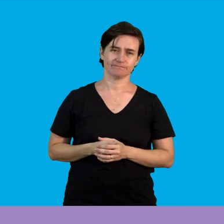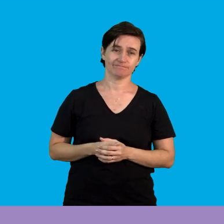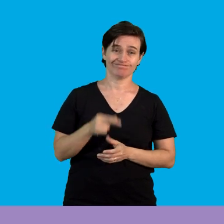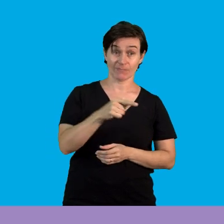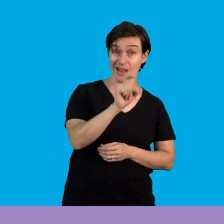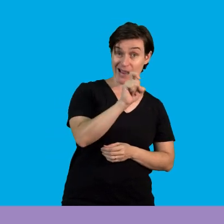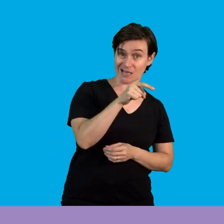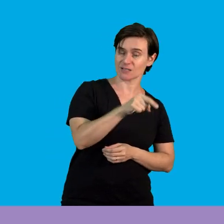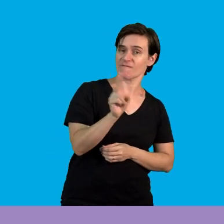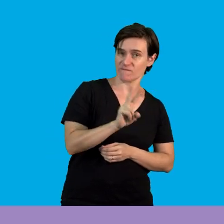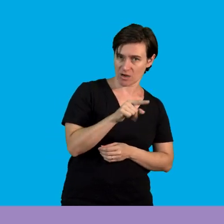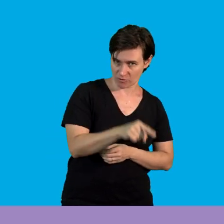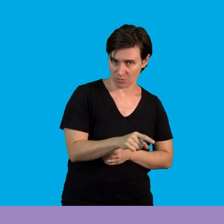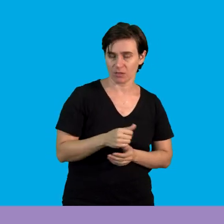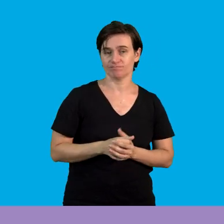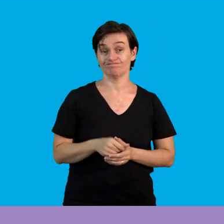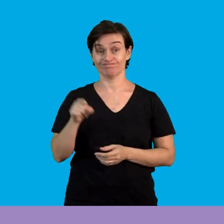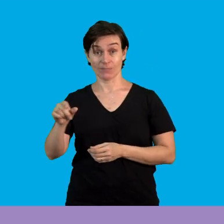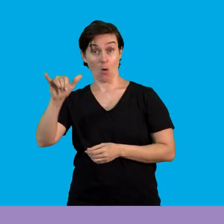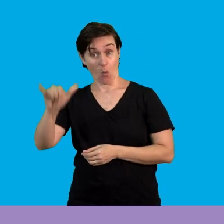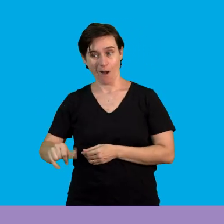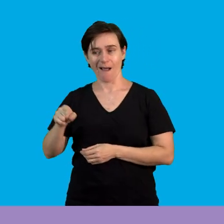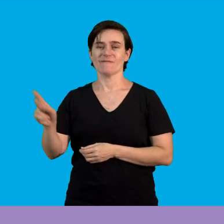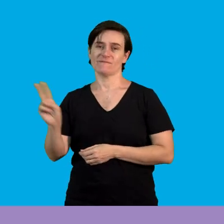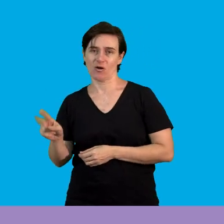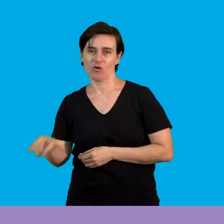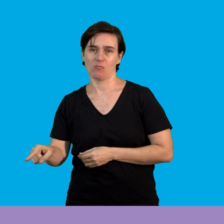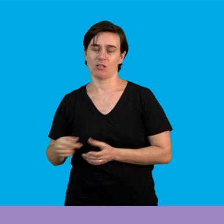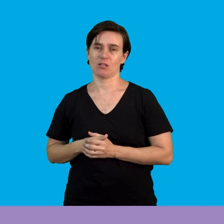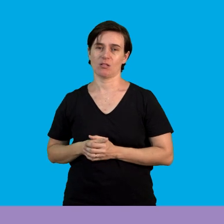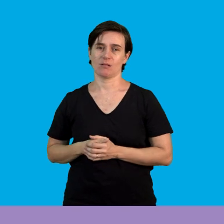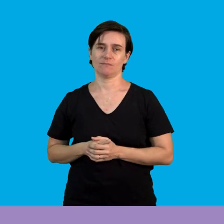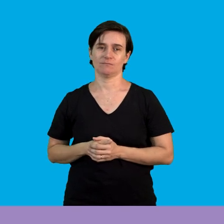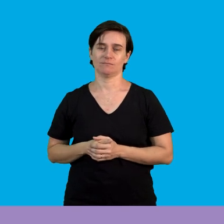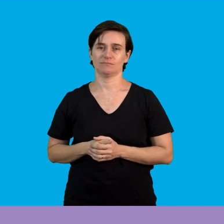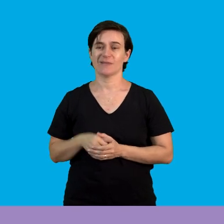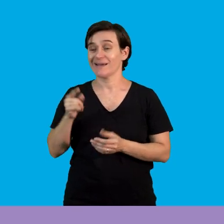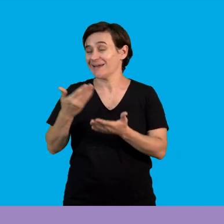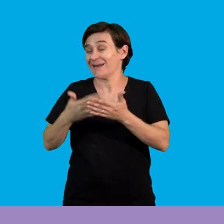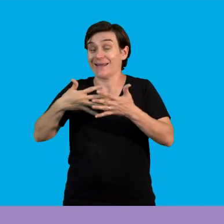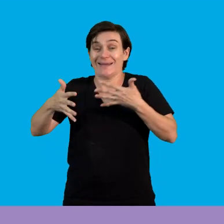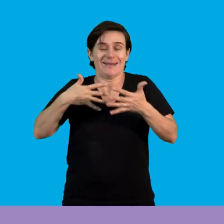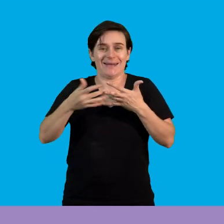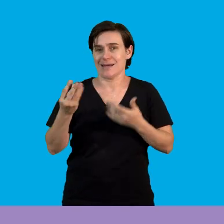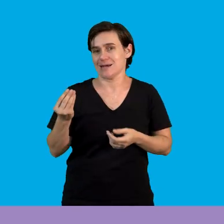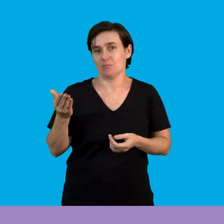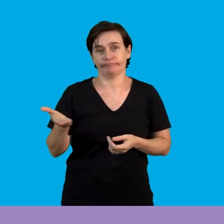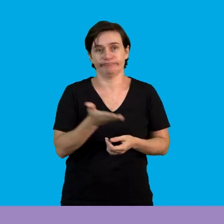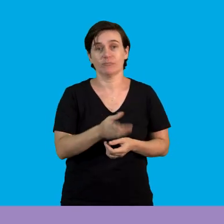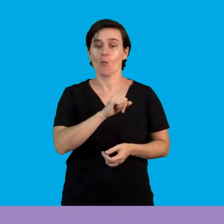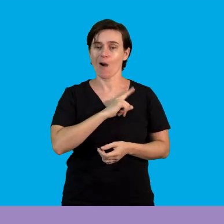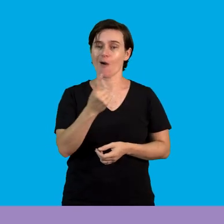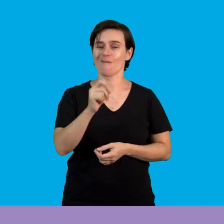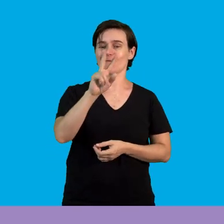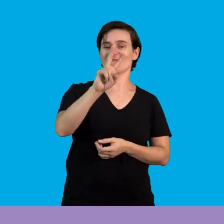number, like x is a variable and y is a variable. They can represent any other number.